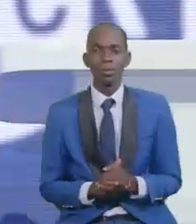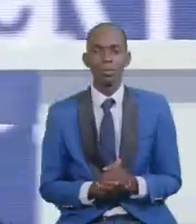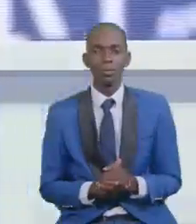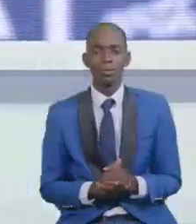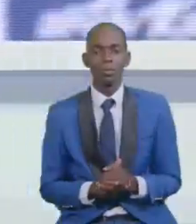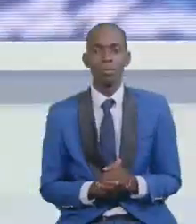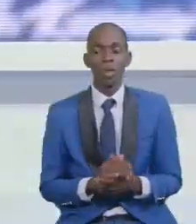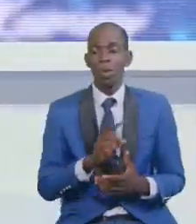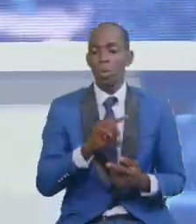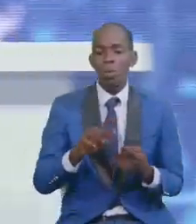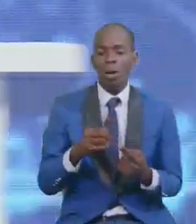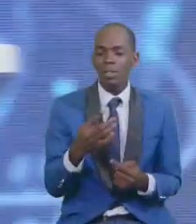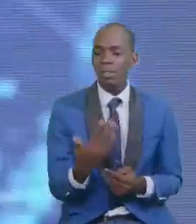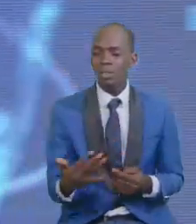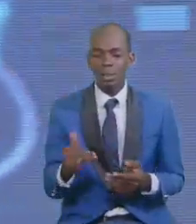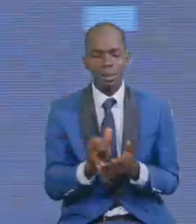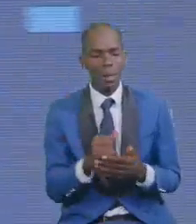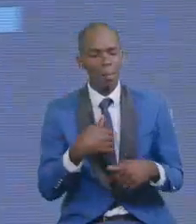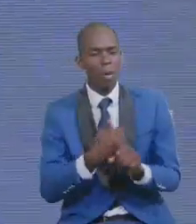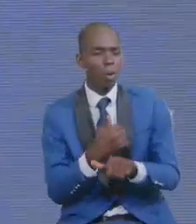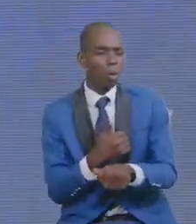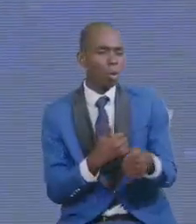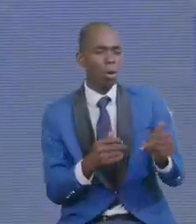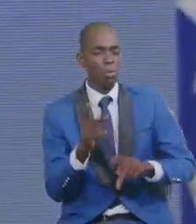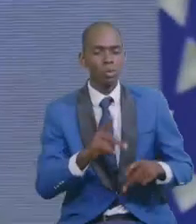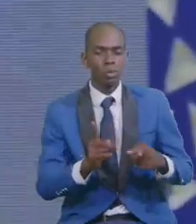When the thing that drove other people away from ministry,